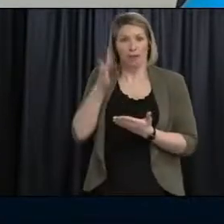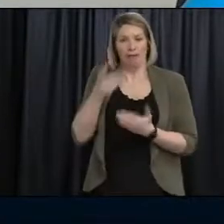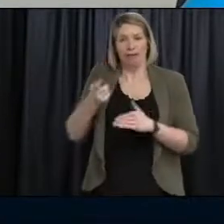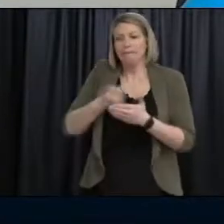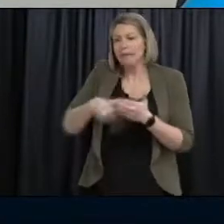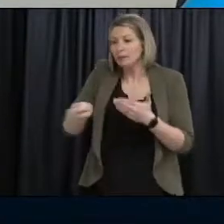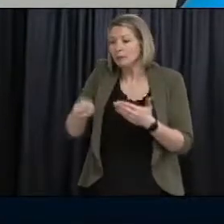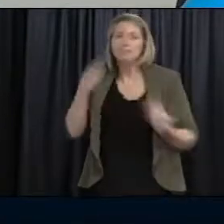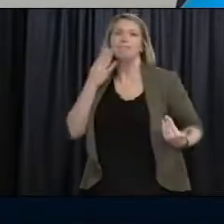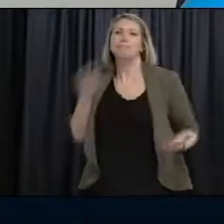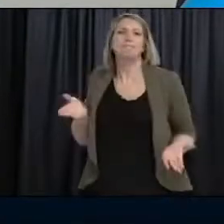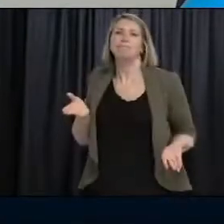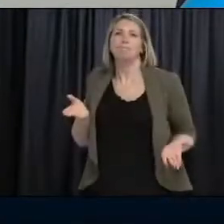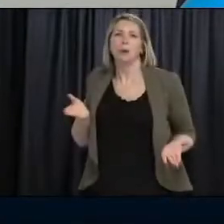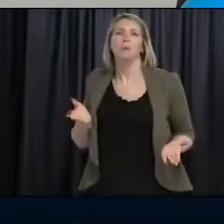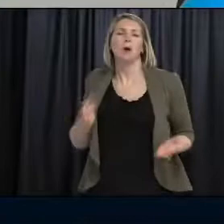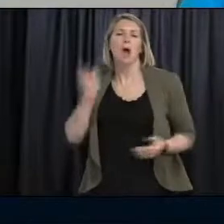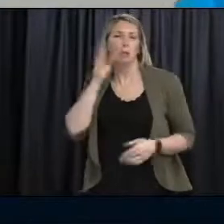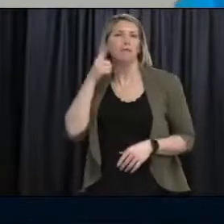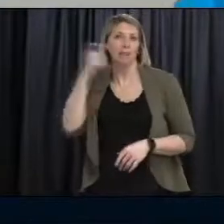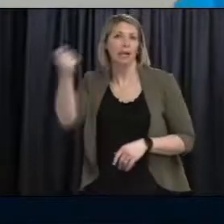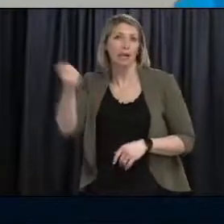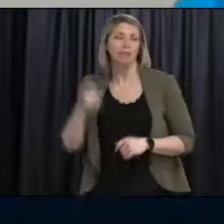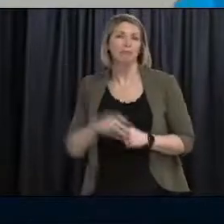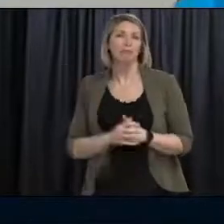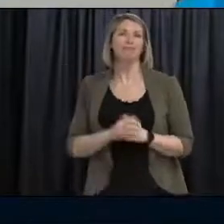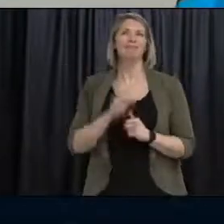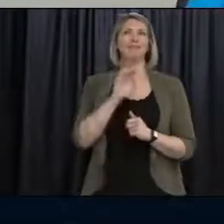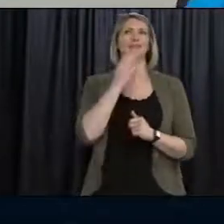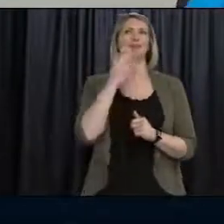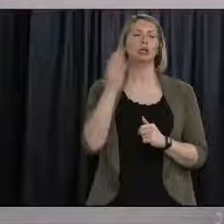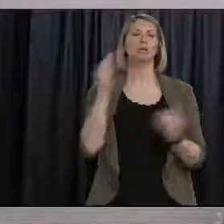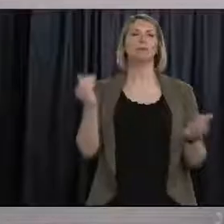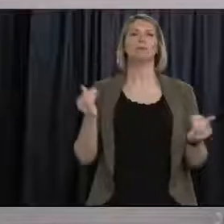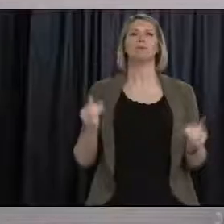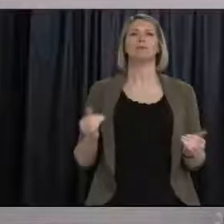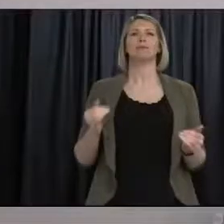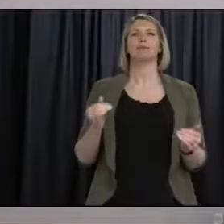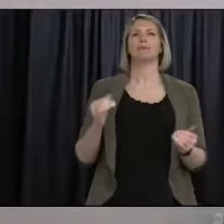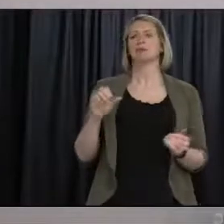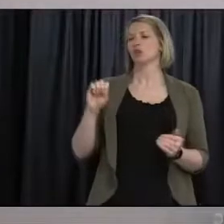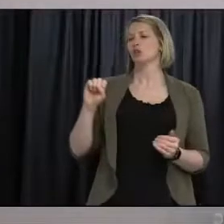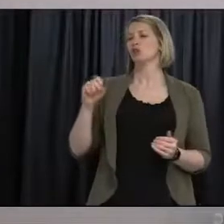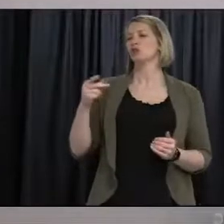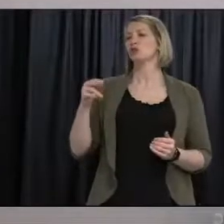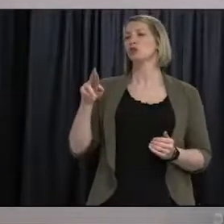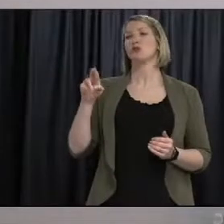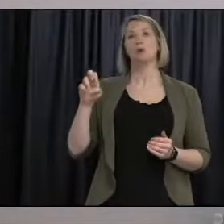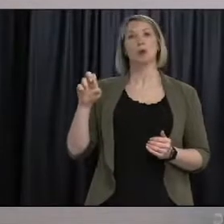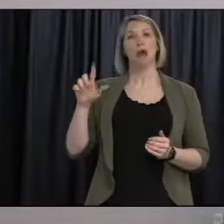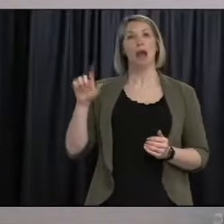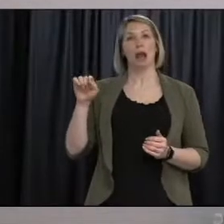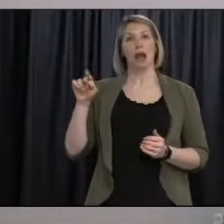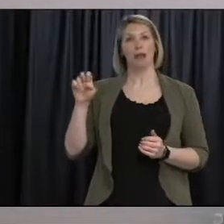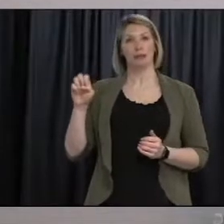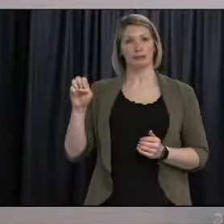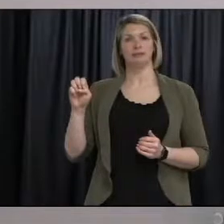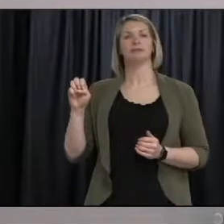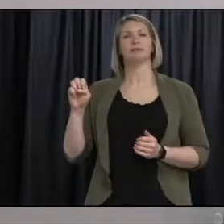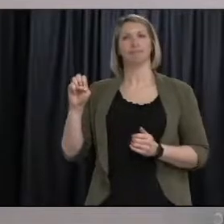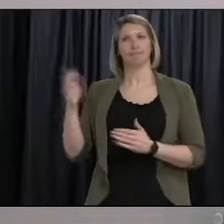for you. Thank you. Our next questions are from Roger Bill with the Shoreline News. Please go ahead.